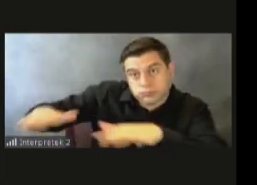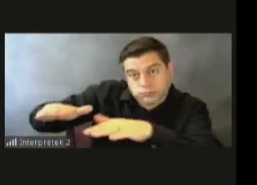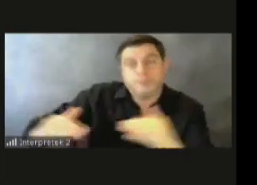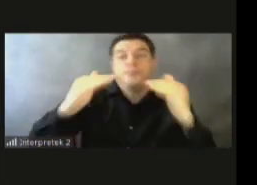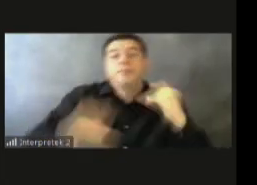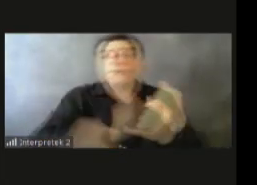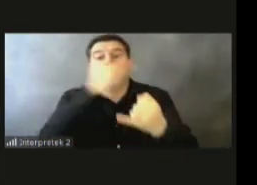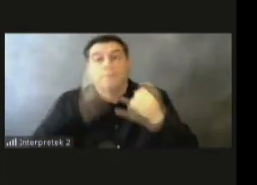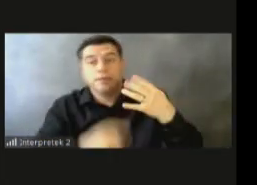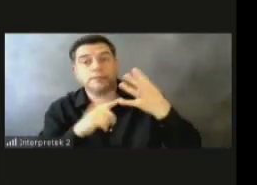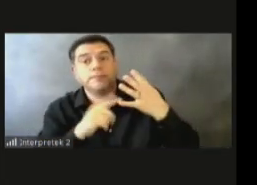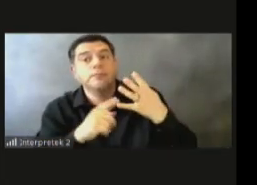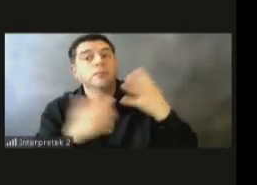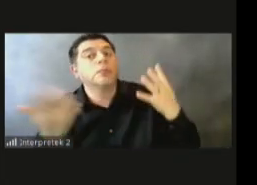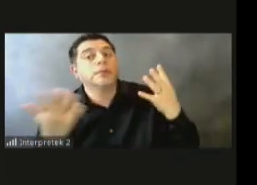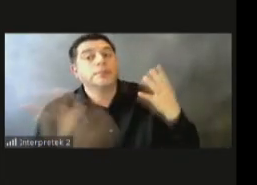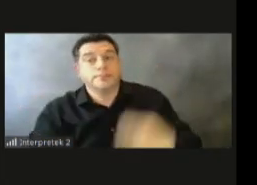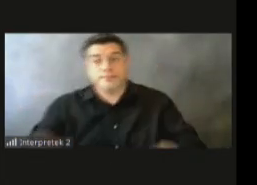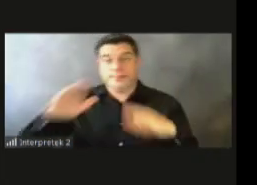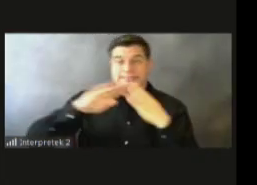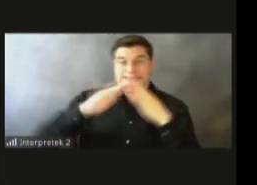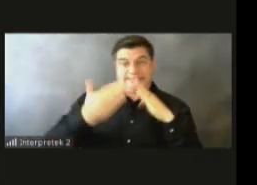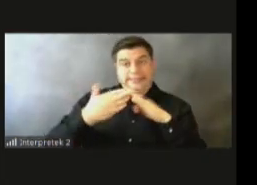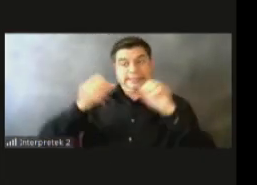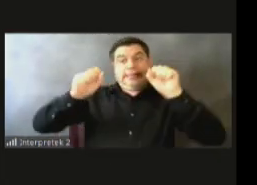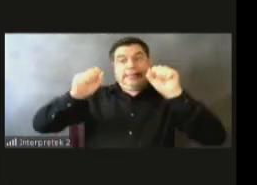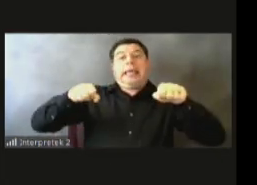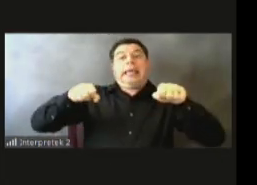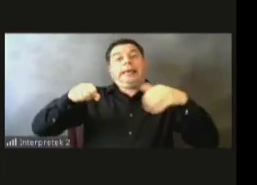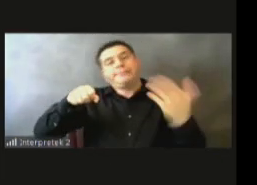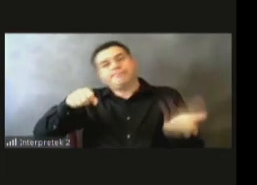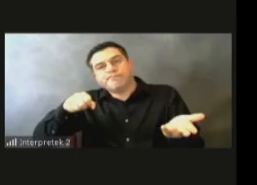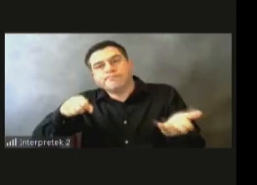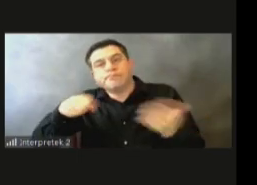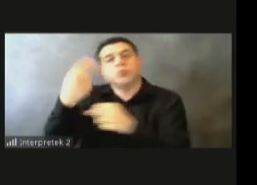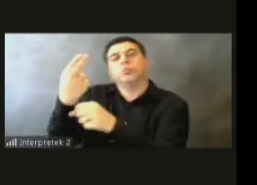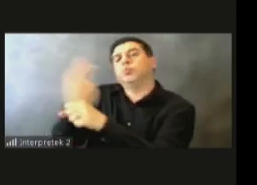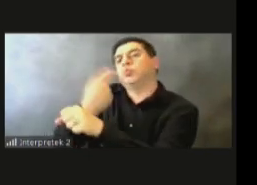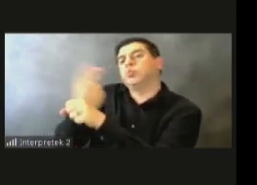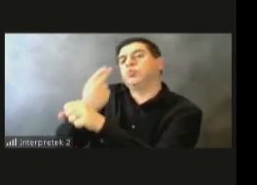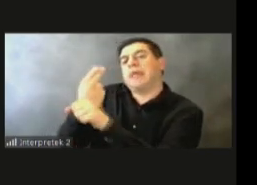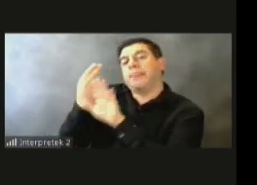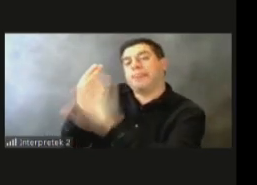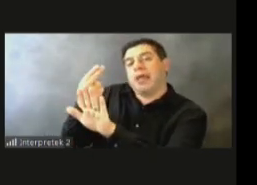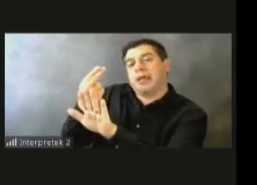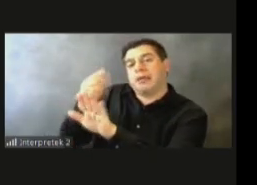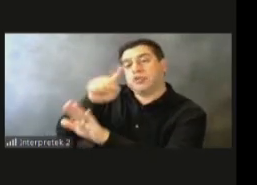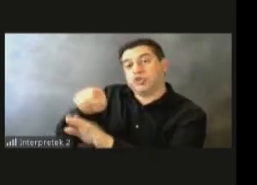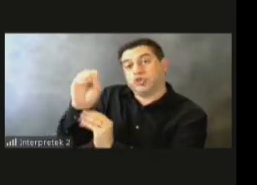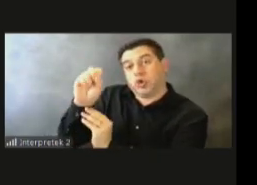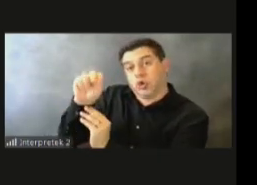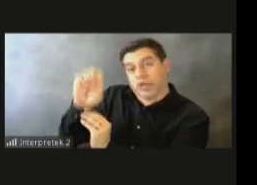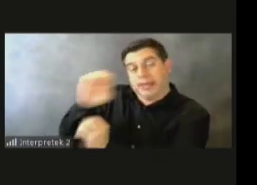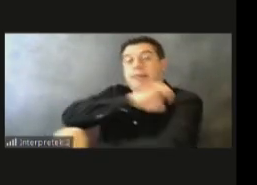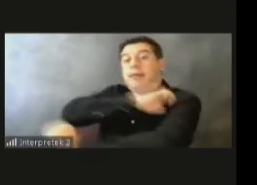that the city could use its land use and zoning authority to encourage and facilitate affordable housing development